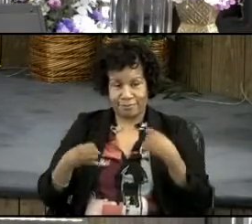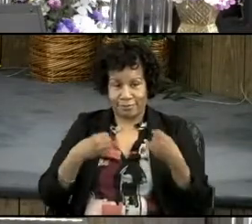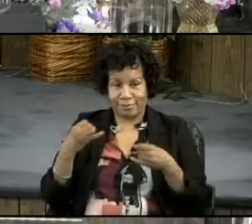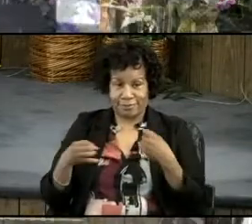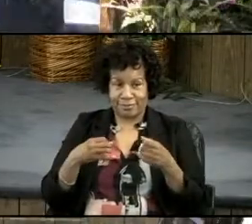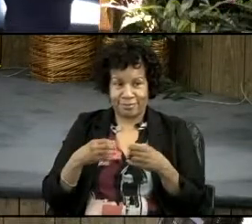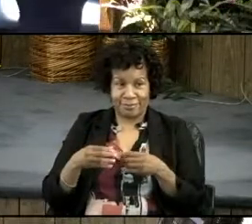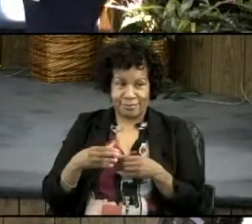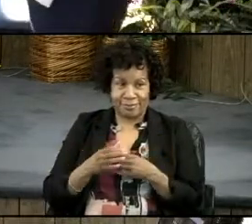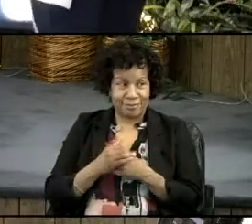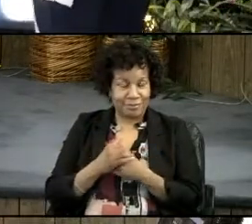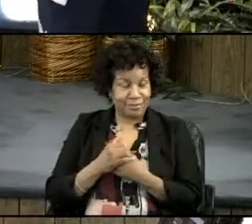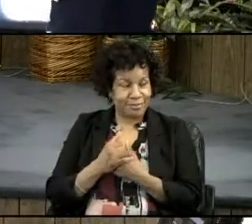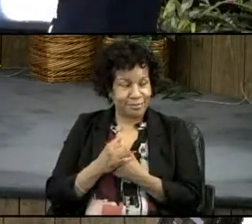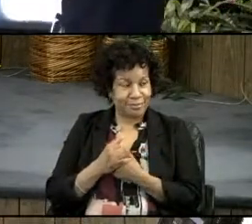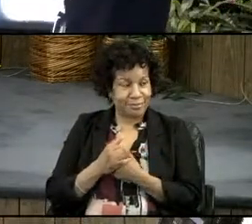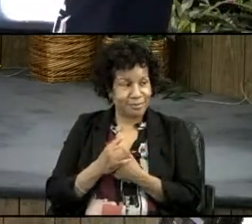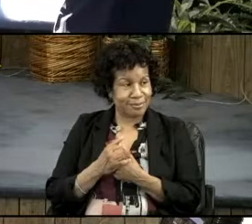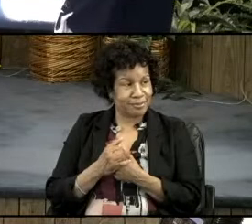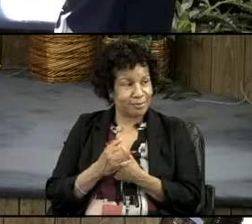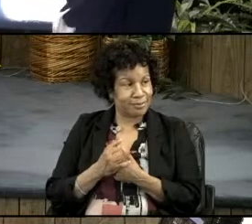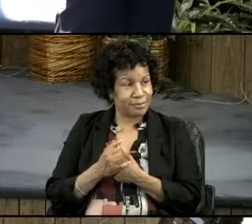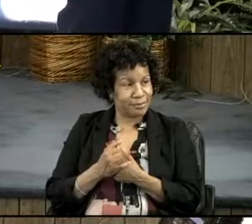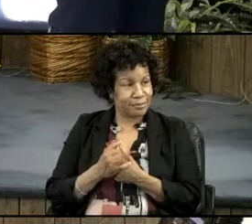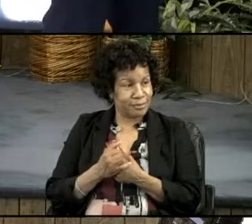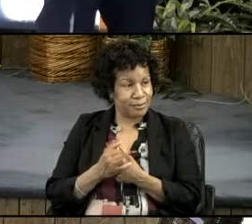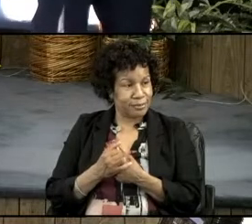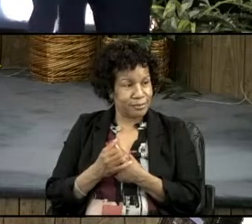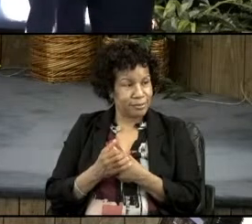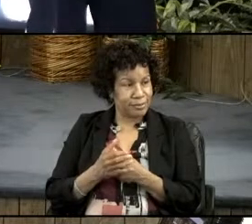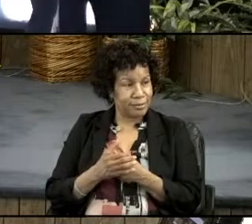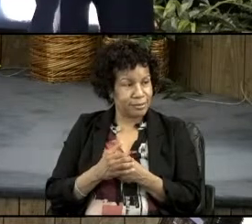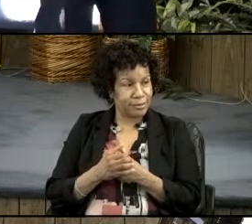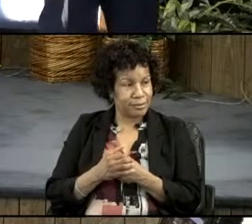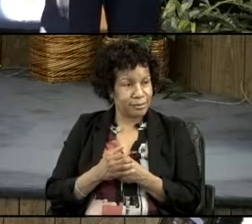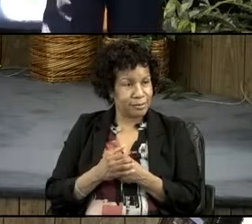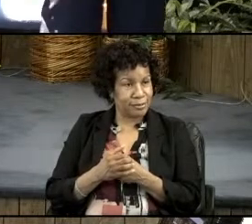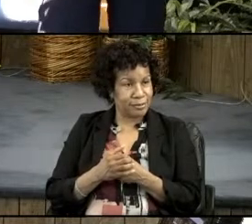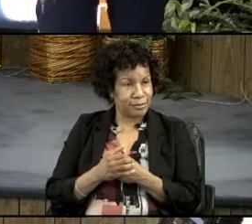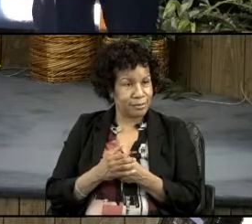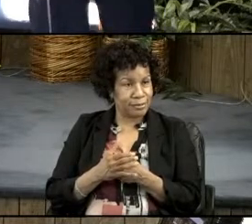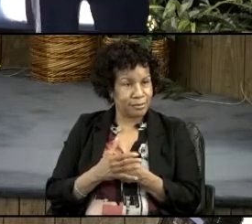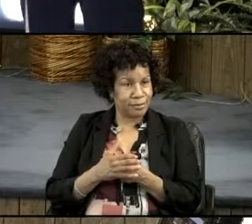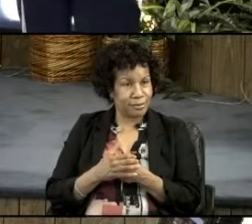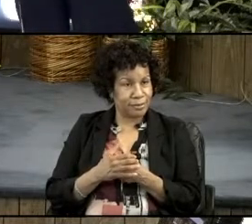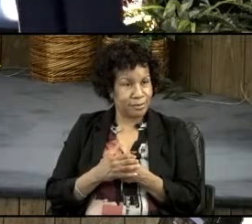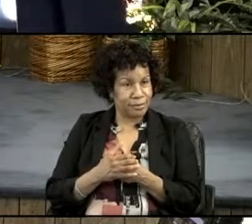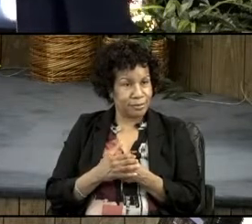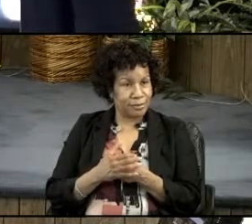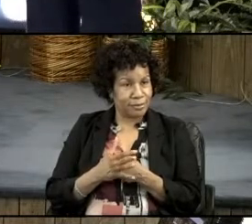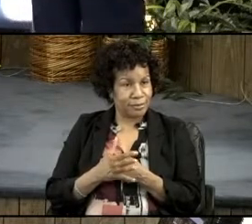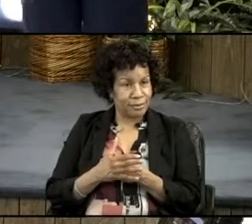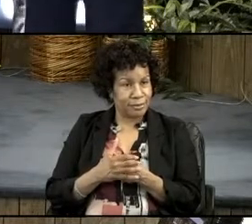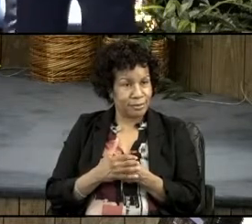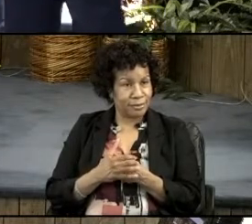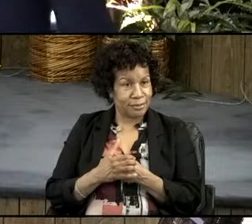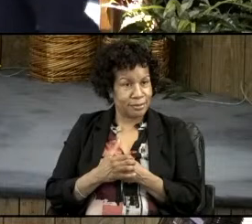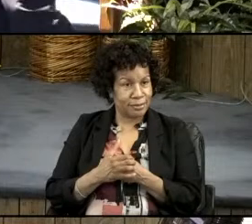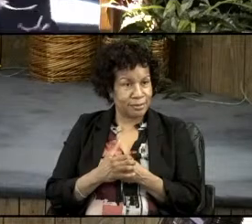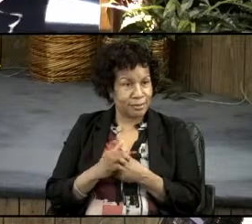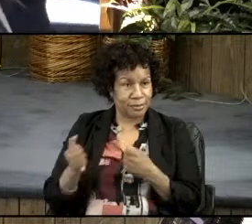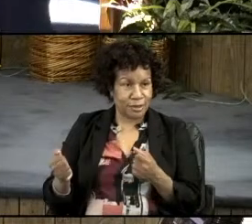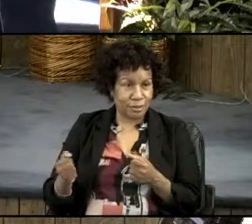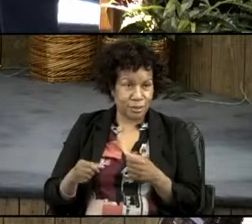That's why they don't like you. As much as they sabotage, as much as they set up, as much as they backhand